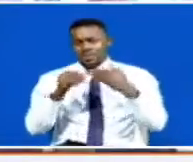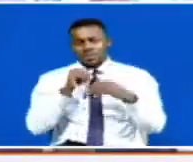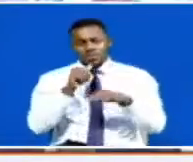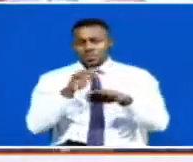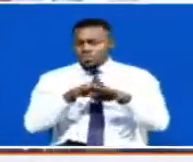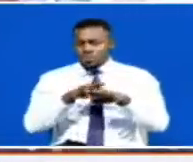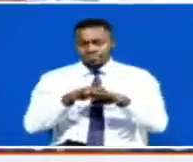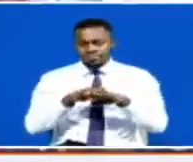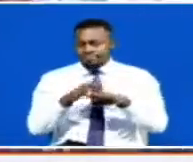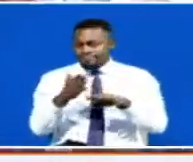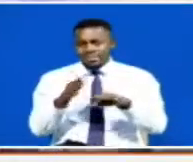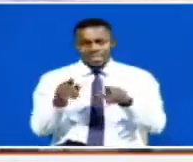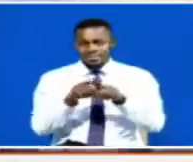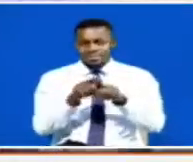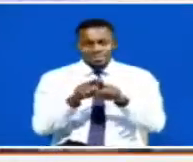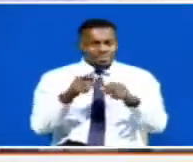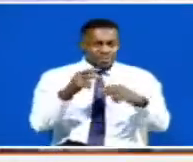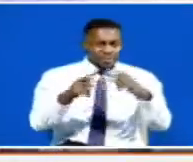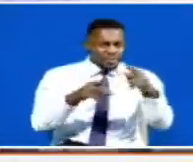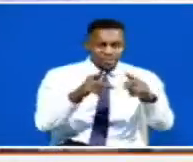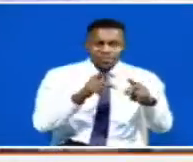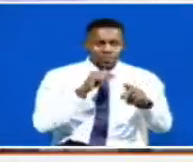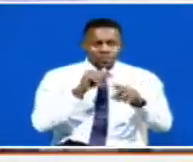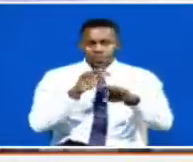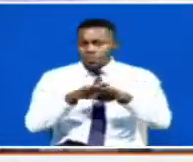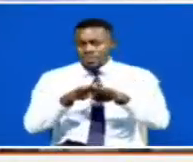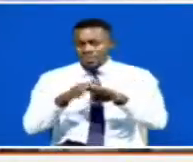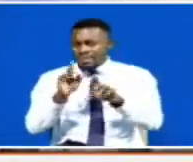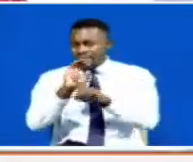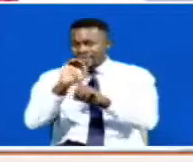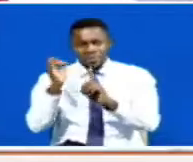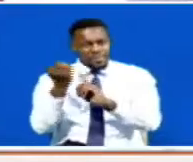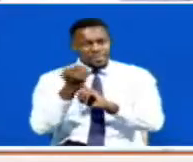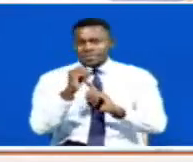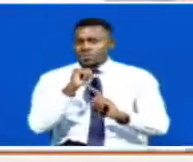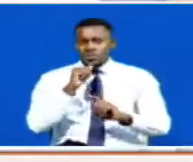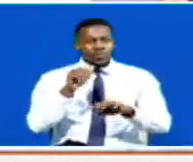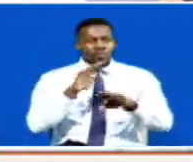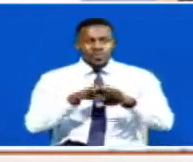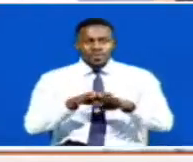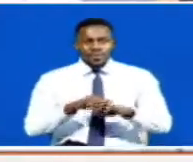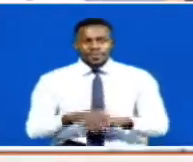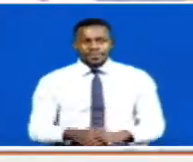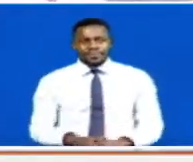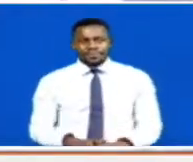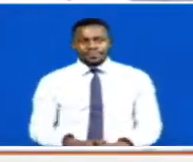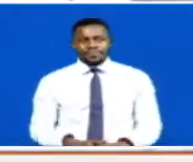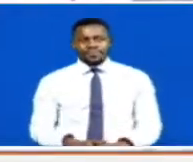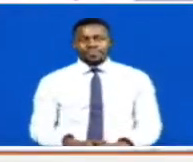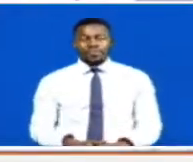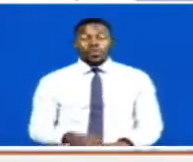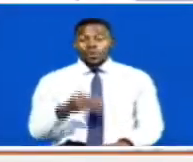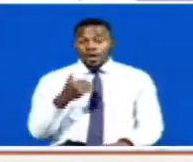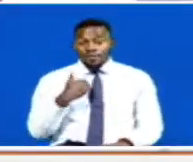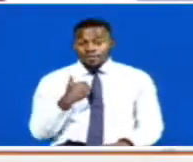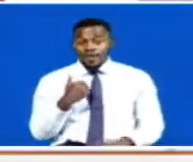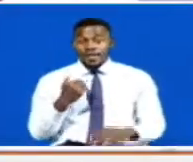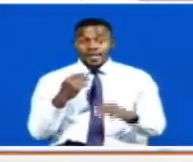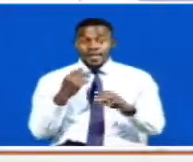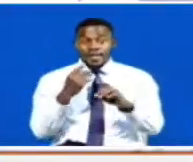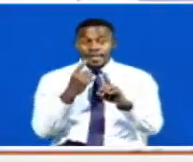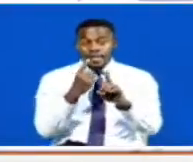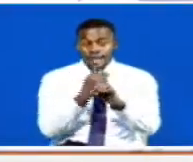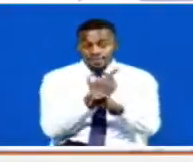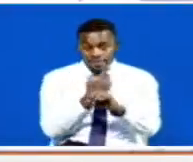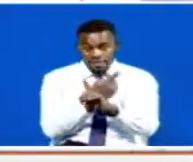the facility's bosses of high-handedness and a toxic environment. There's a pileup of penalties and fines that